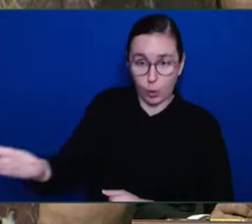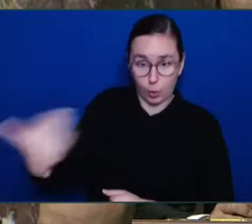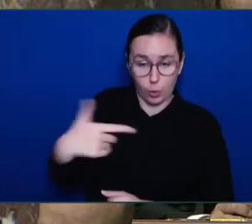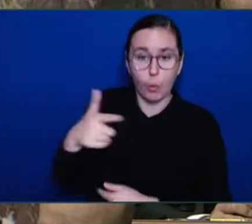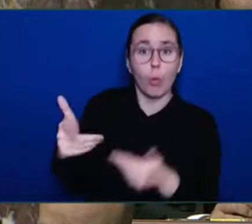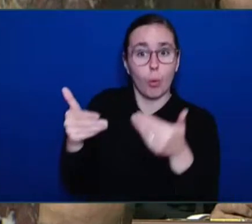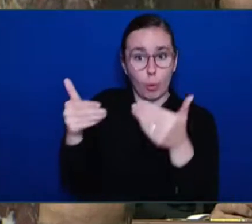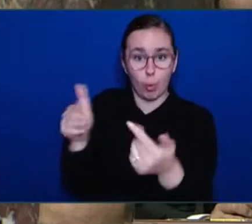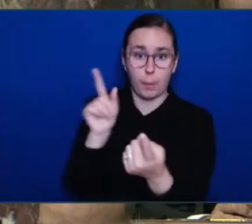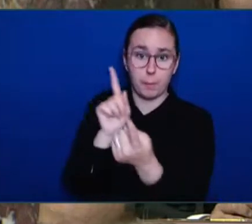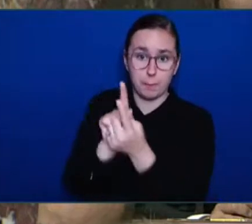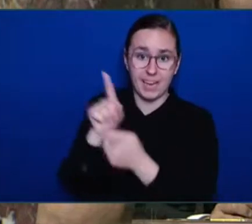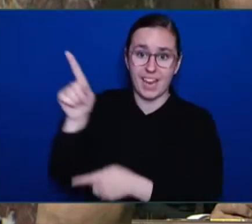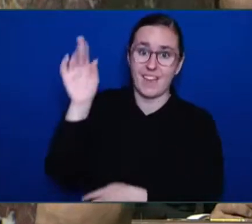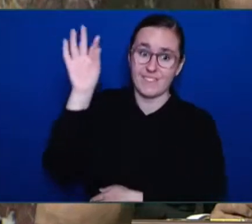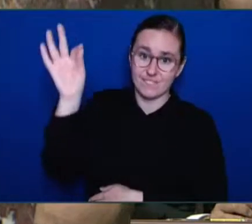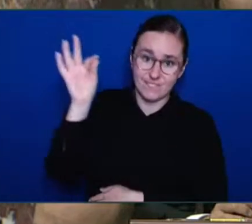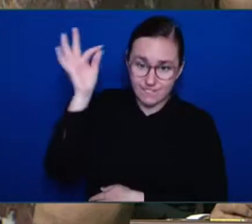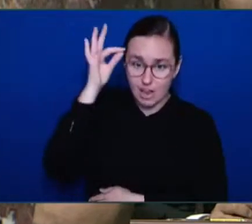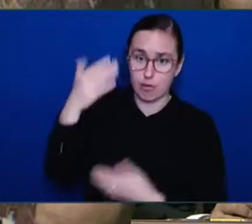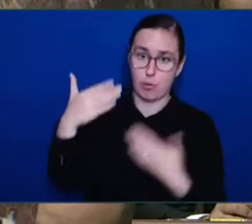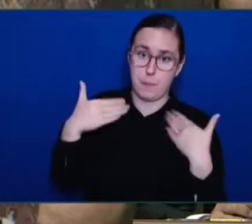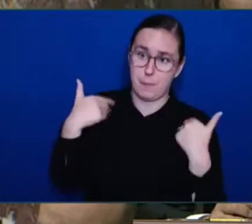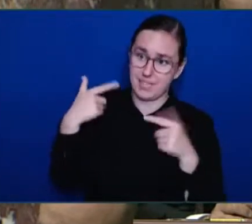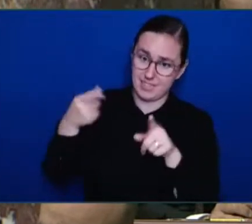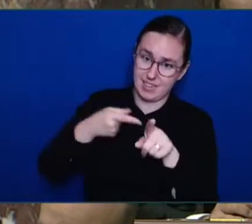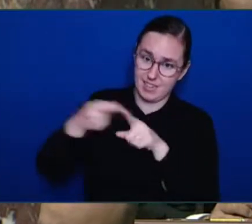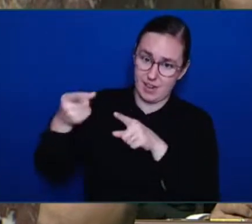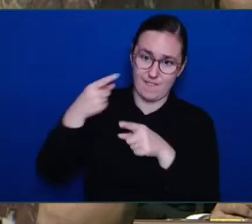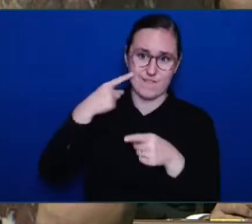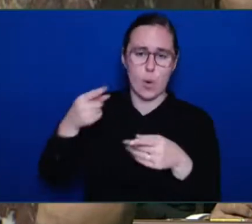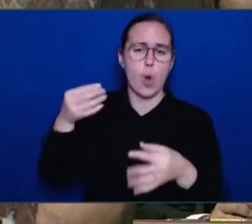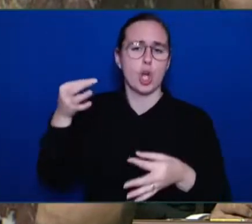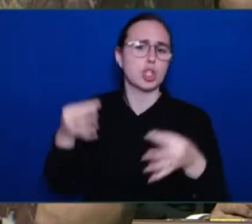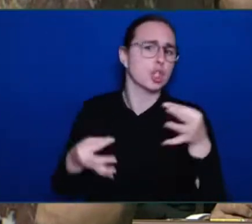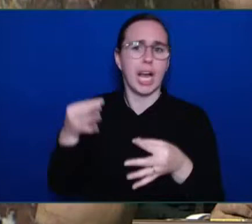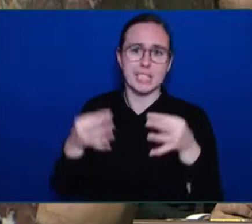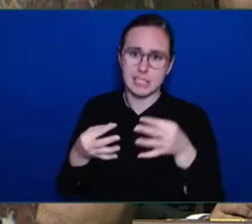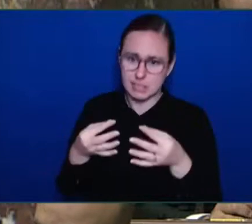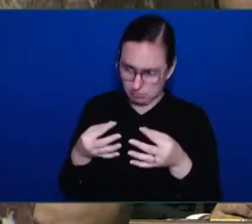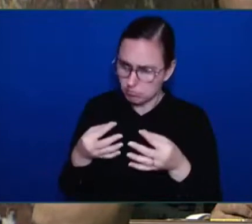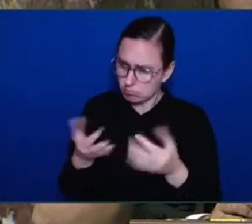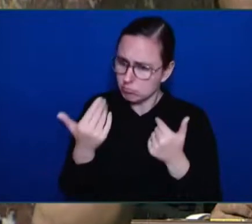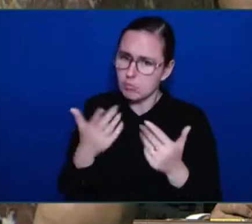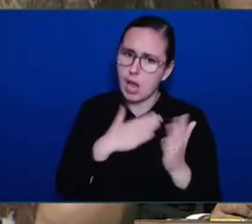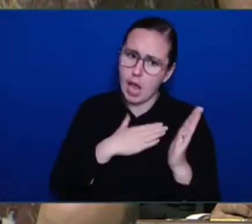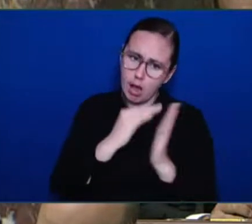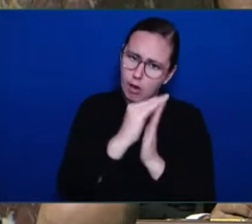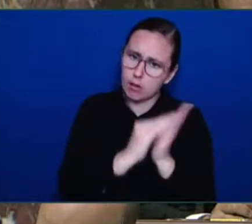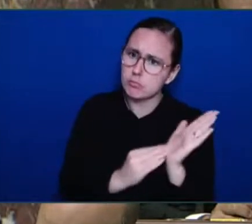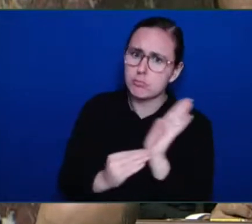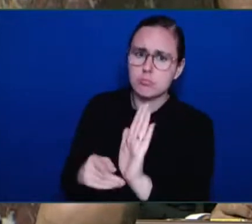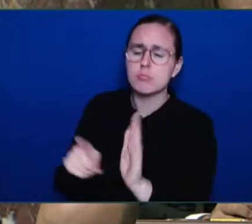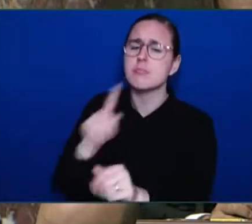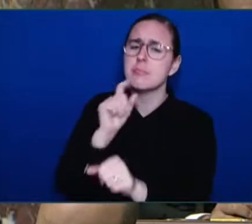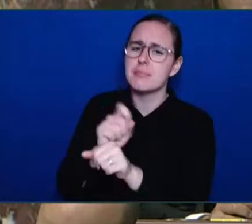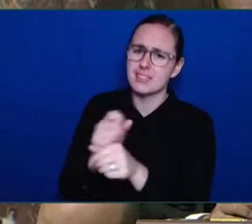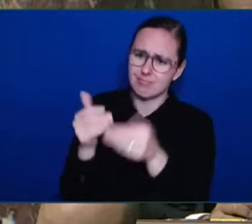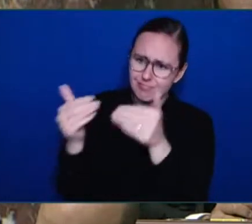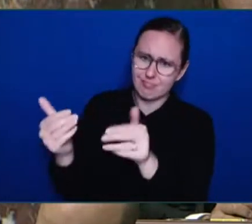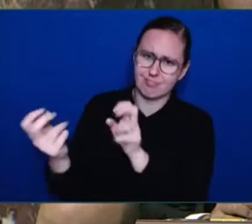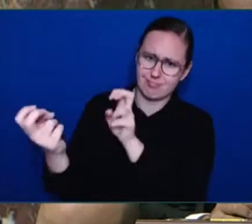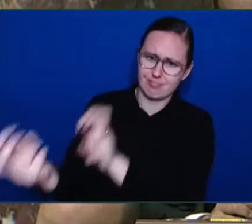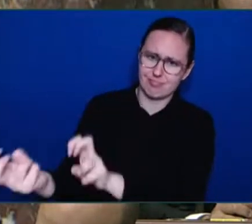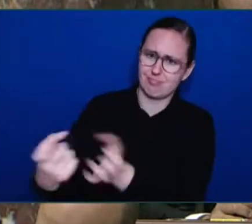him, talk about concrete ways we can ensure that the criminal code and the bail provisions work in our province, and that is